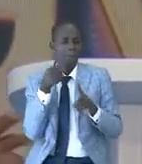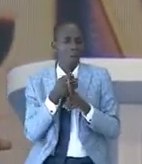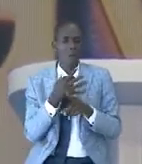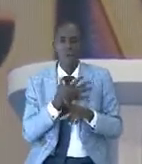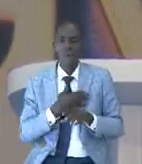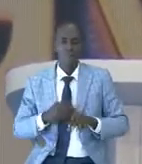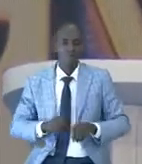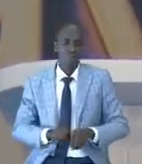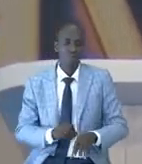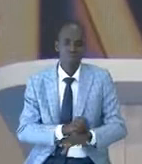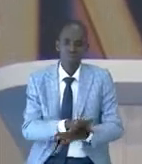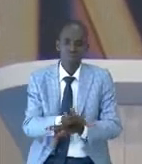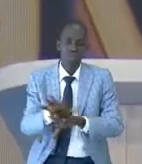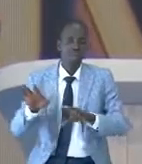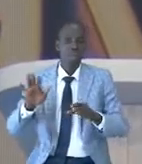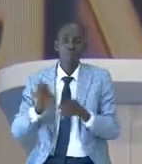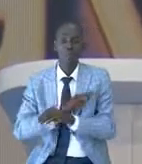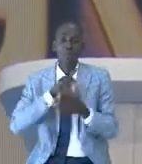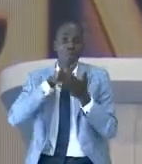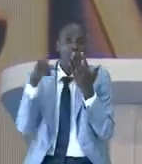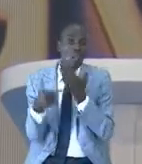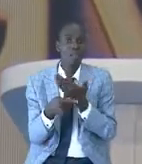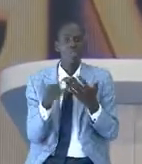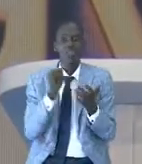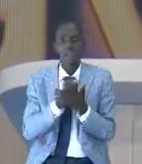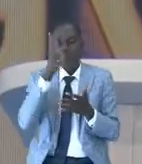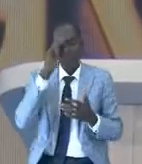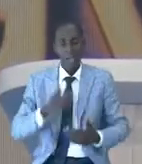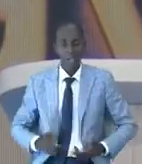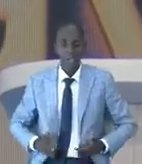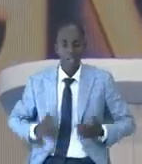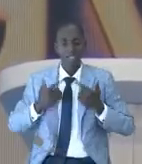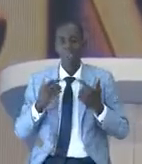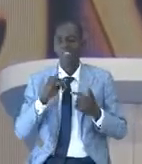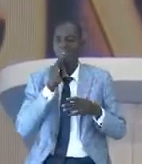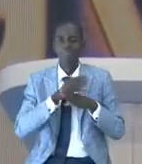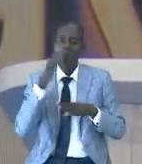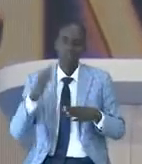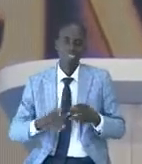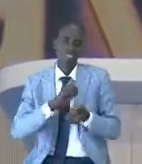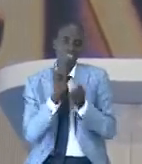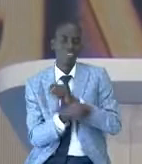a global program, his life was completely changed.